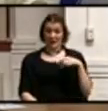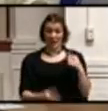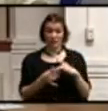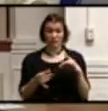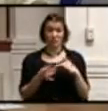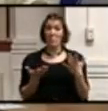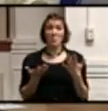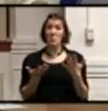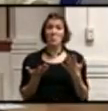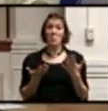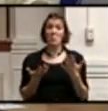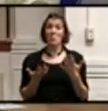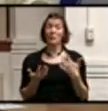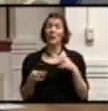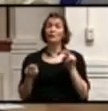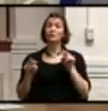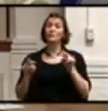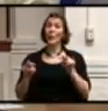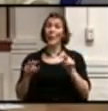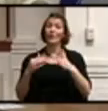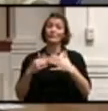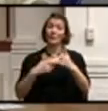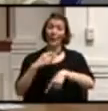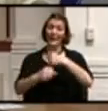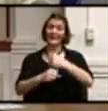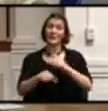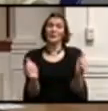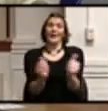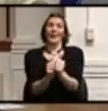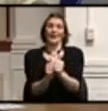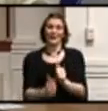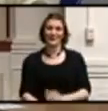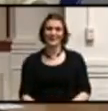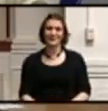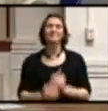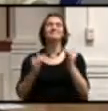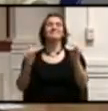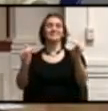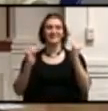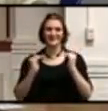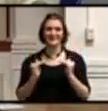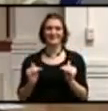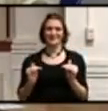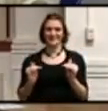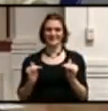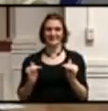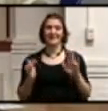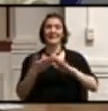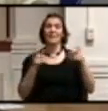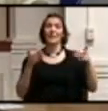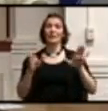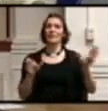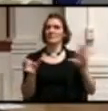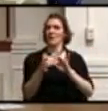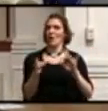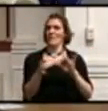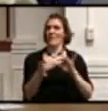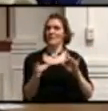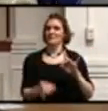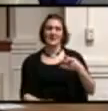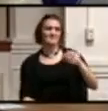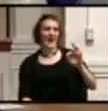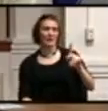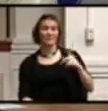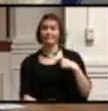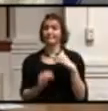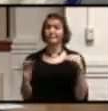we'll look forward to our work going forward. Next on the agenda is town manager's comments. I